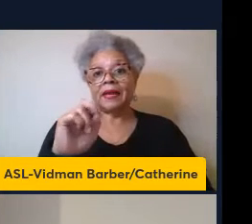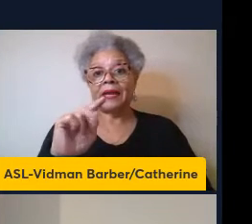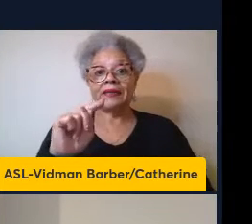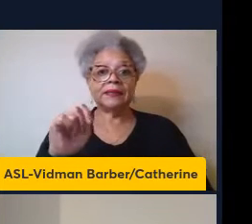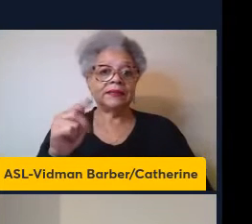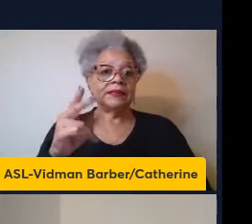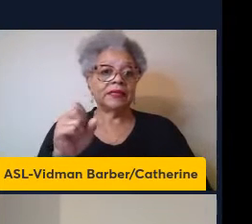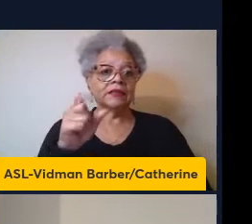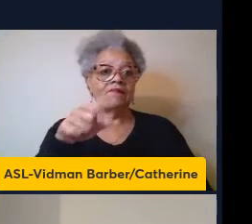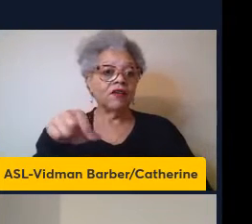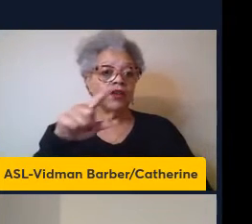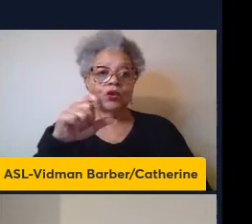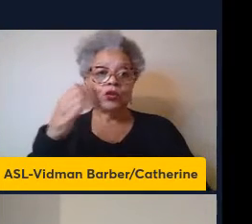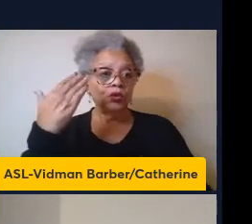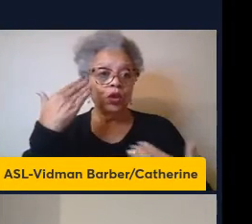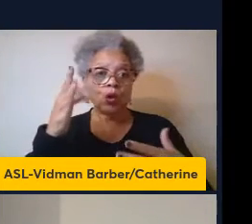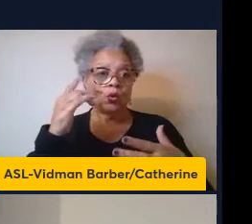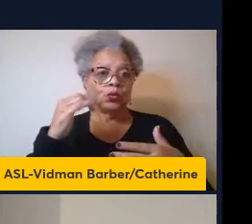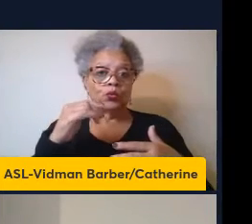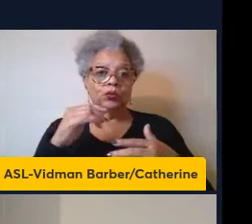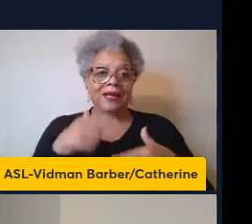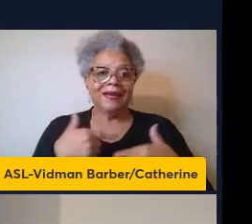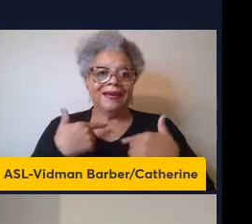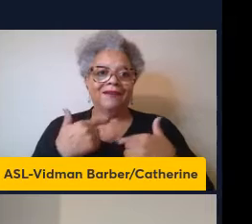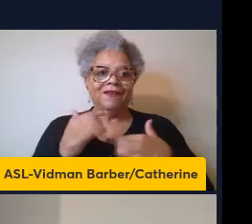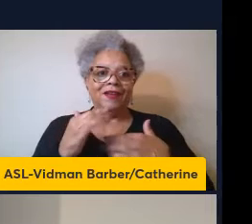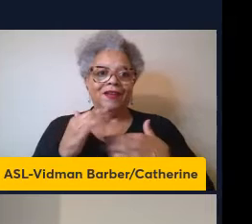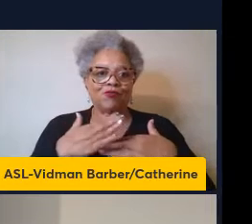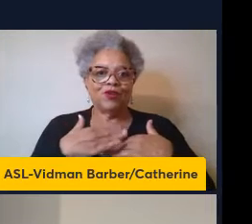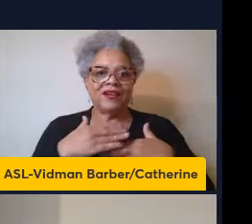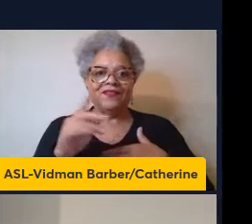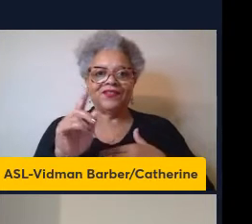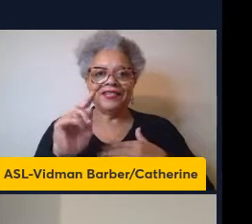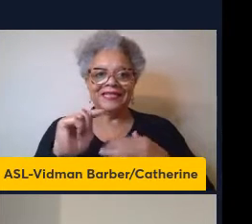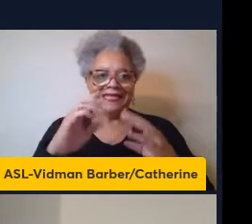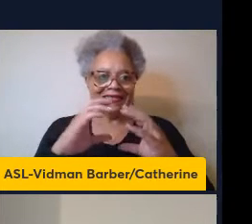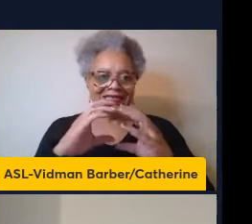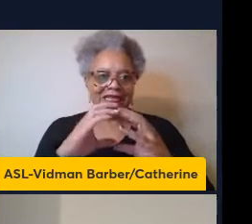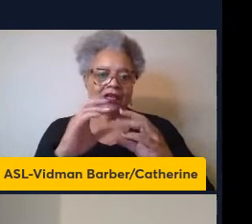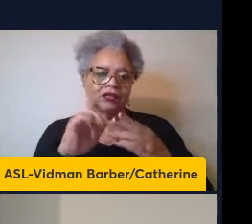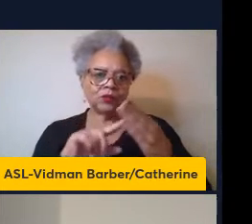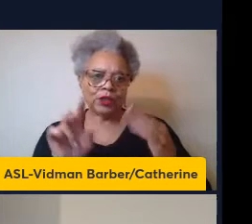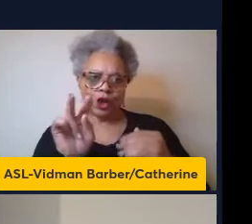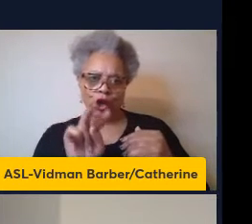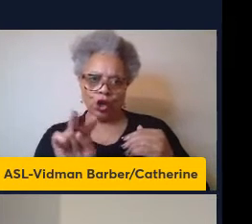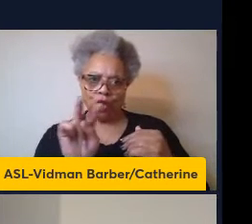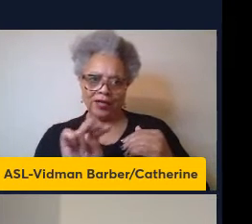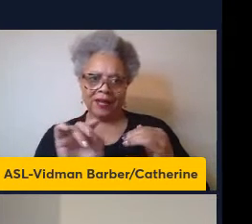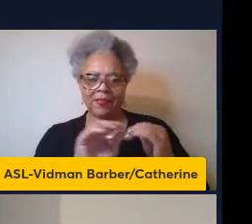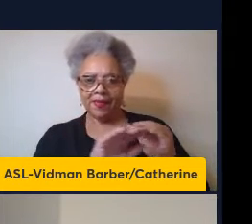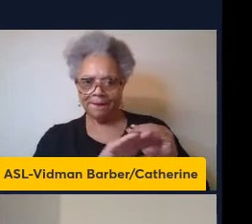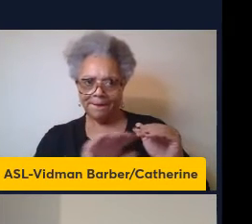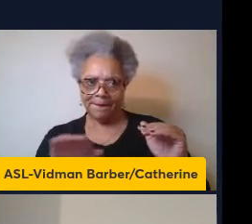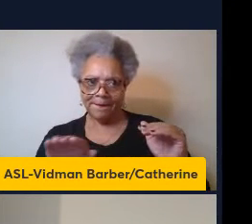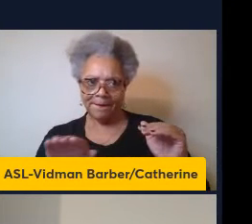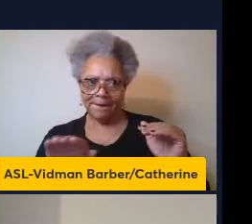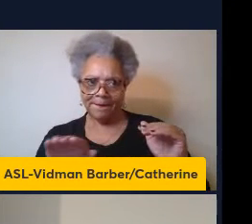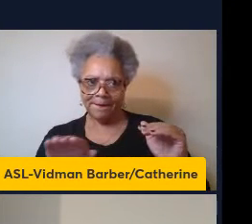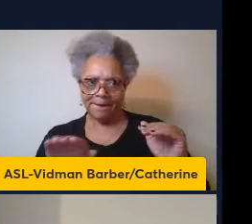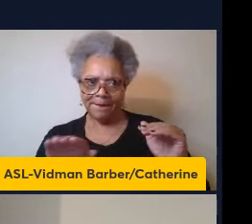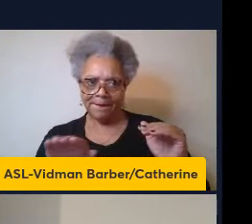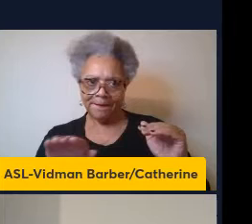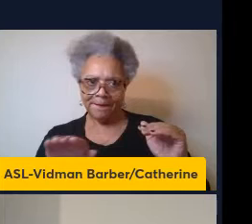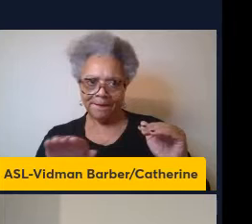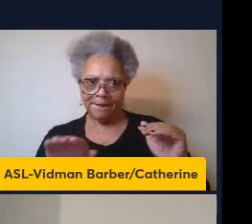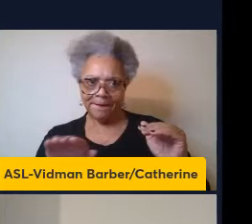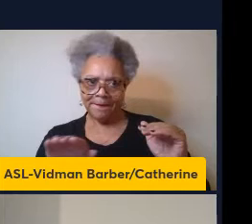live and breathe T cells, essentially what we're looking at here was we're looking at at the bottom here is you have a CD4 T cell. You